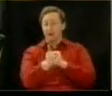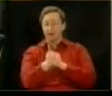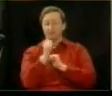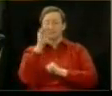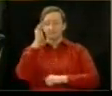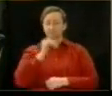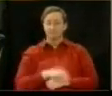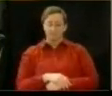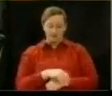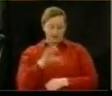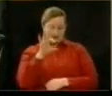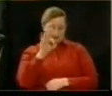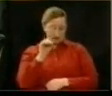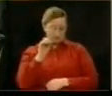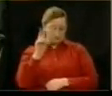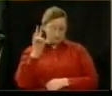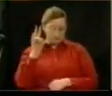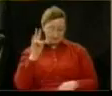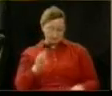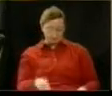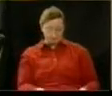Okay, we're on 907.